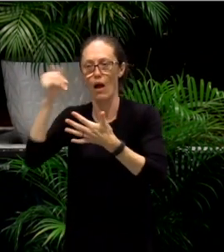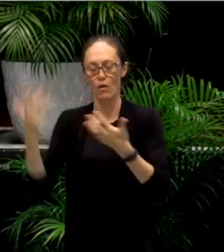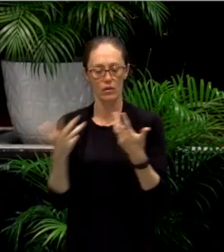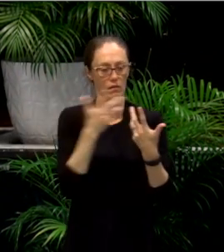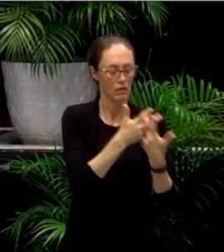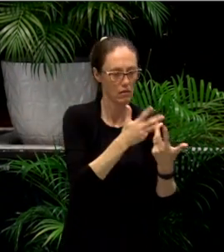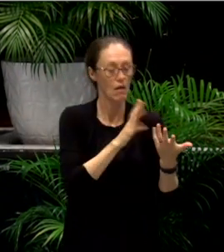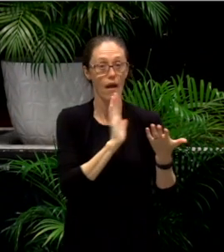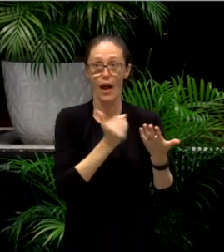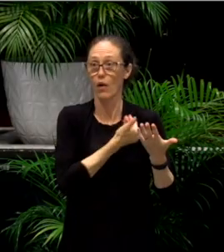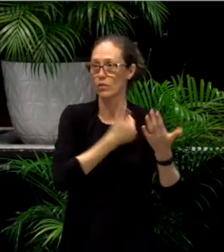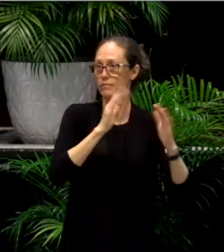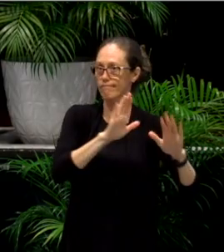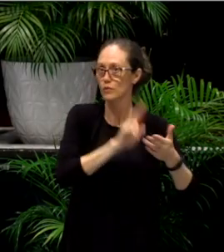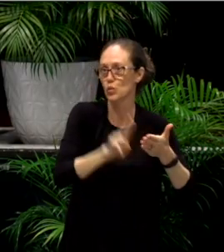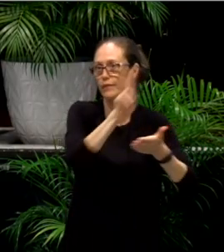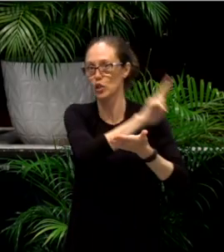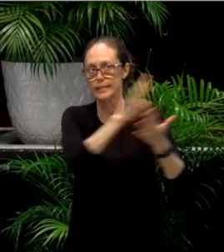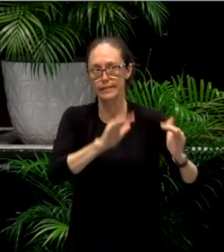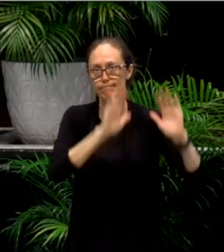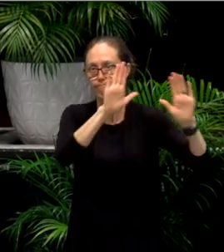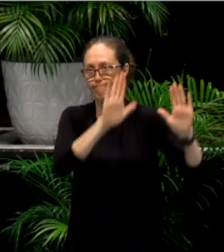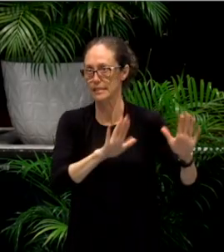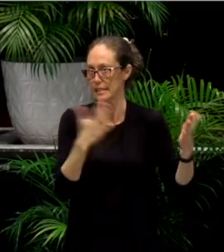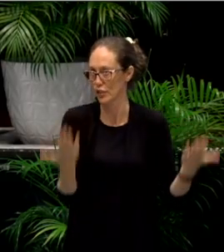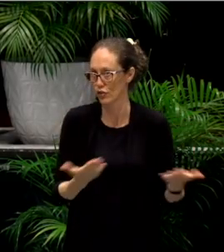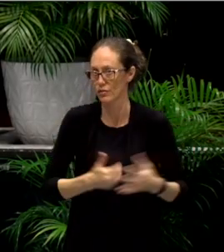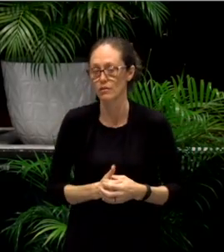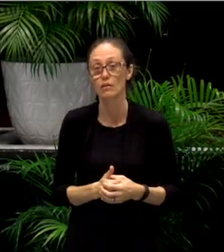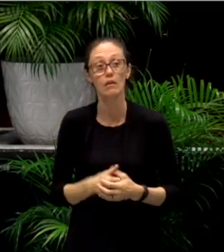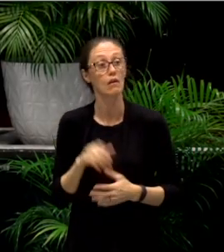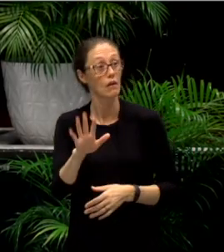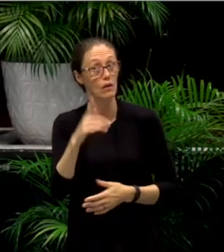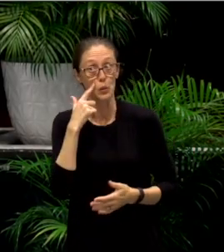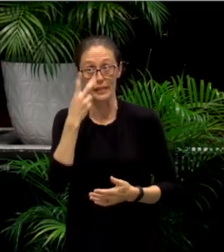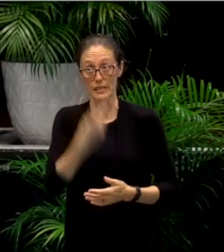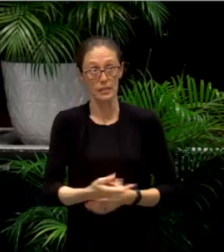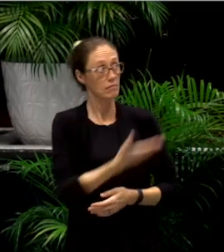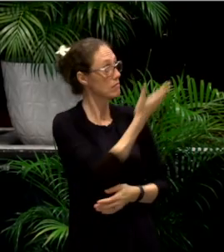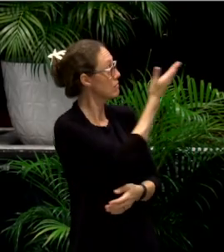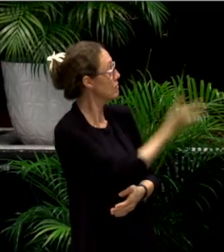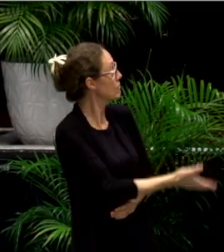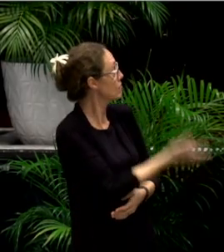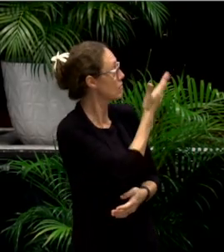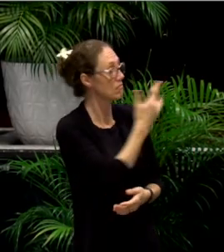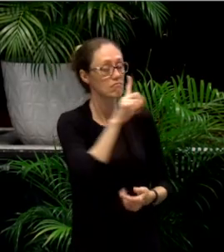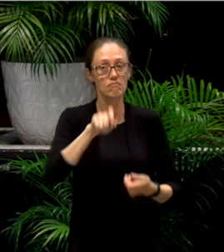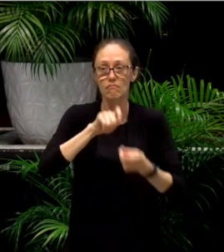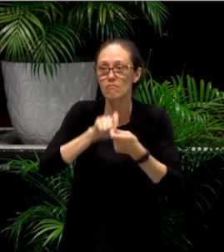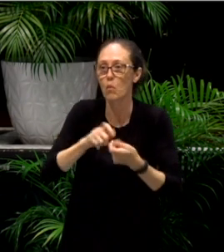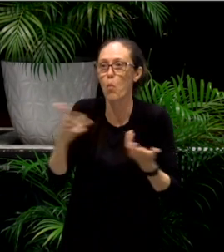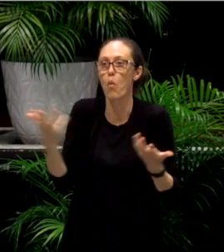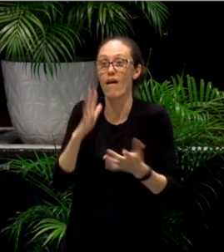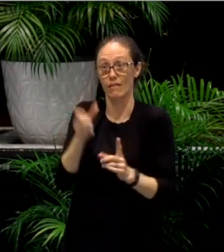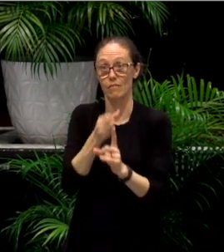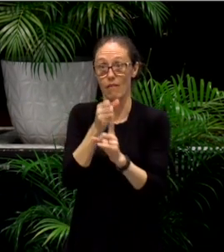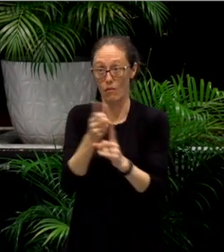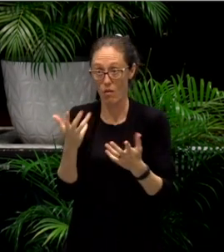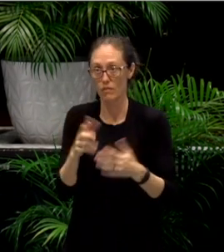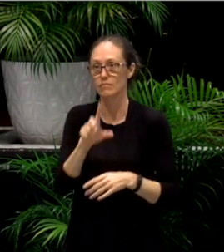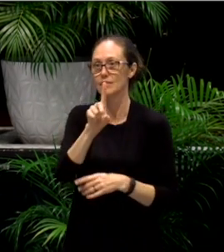of excellence at the University of Hawaii. And you can see here the areas that are particularly impacted